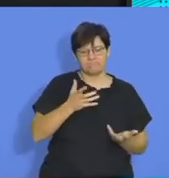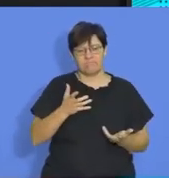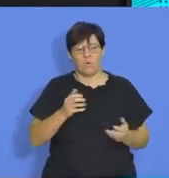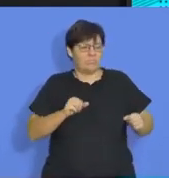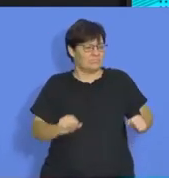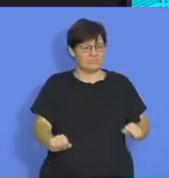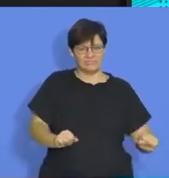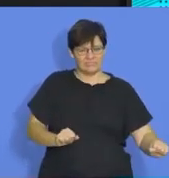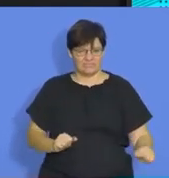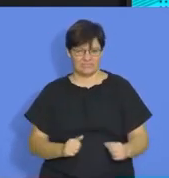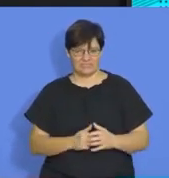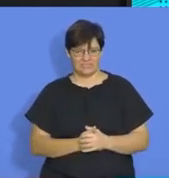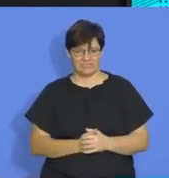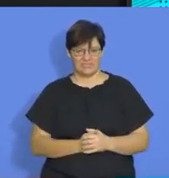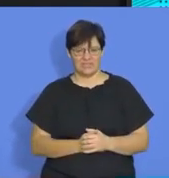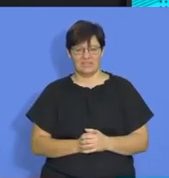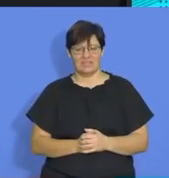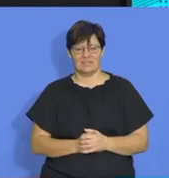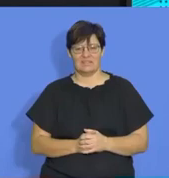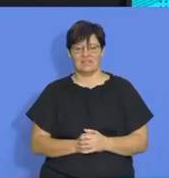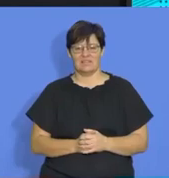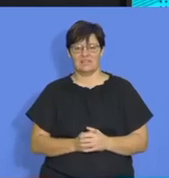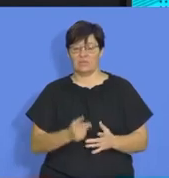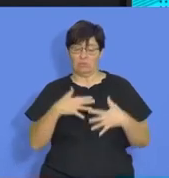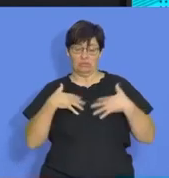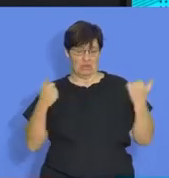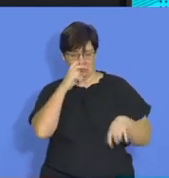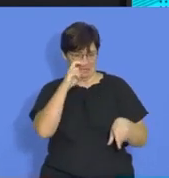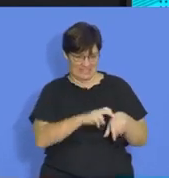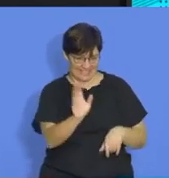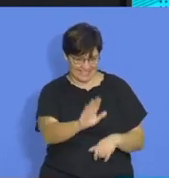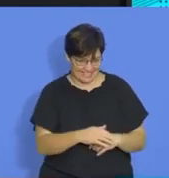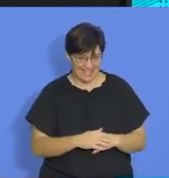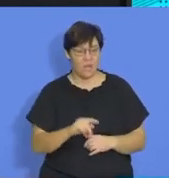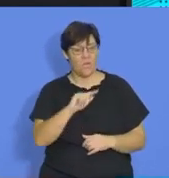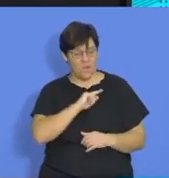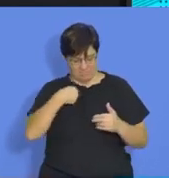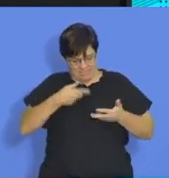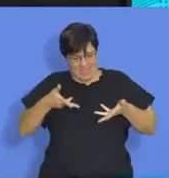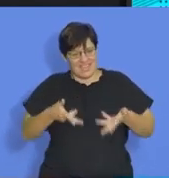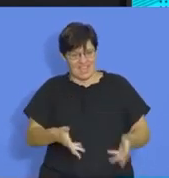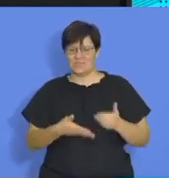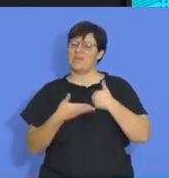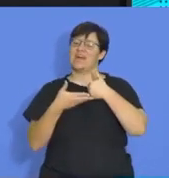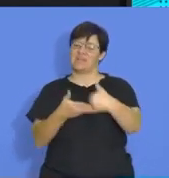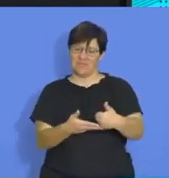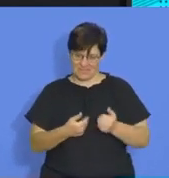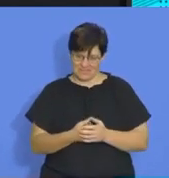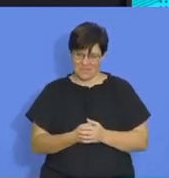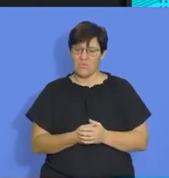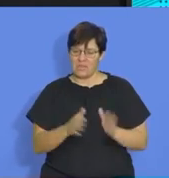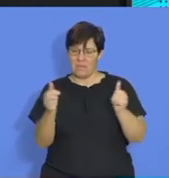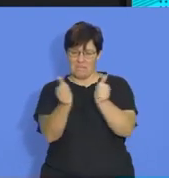or stretch a bit. Please don't stress, because remember, Mahesh is here to assist you